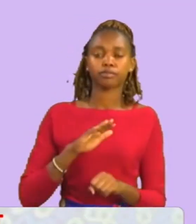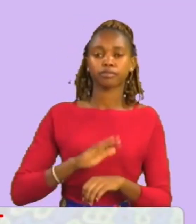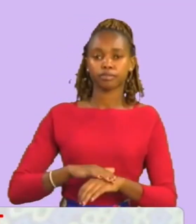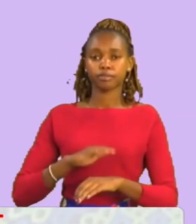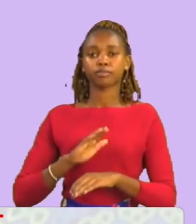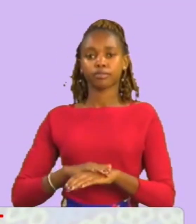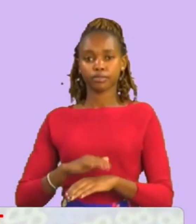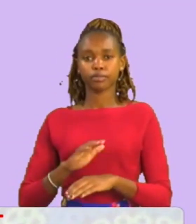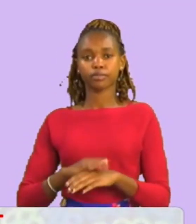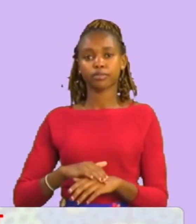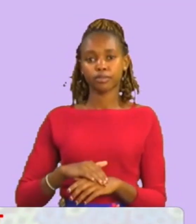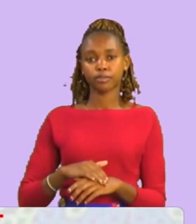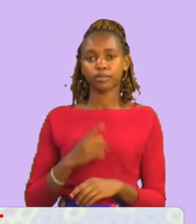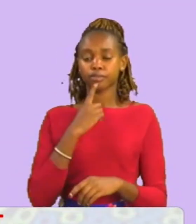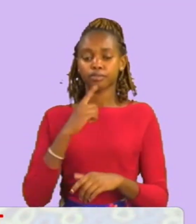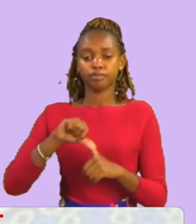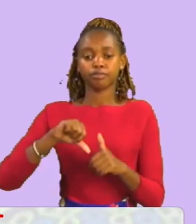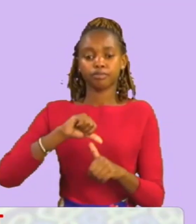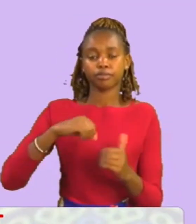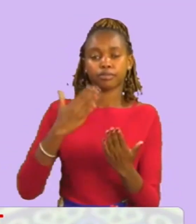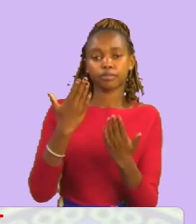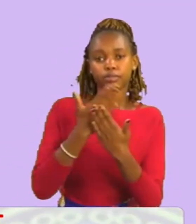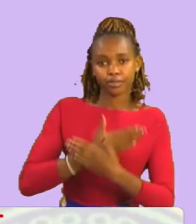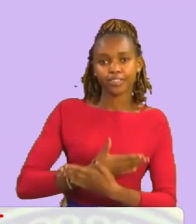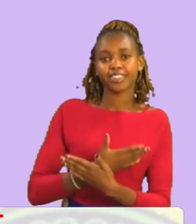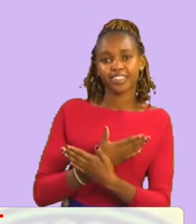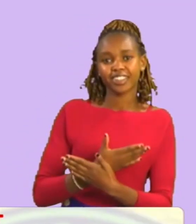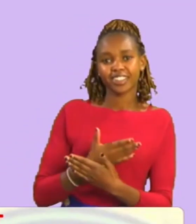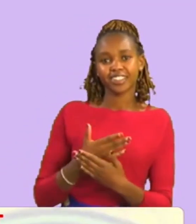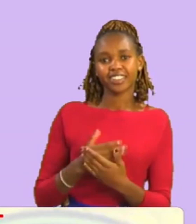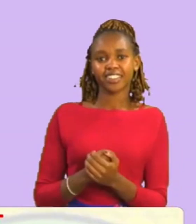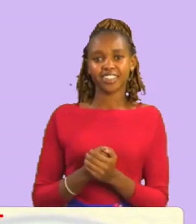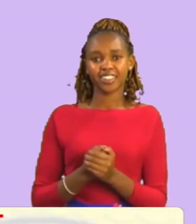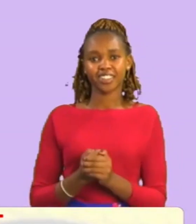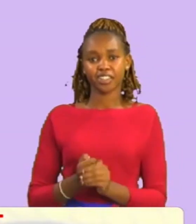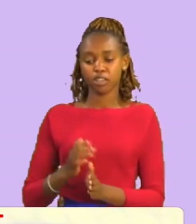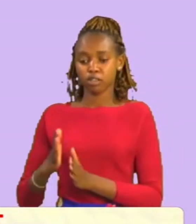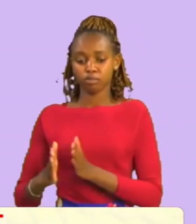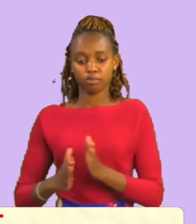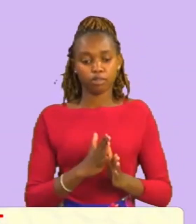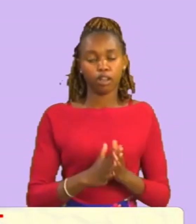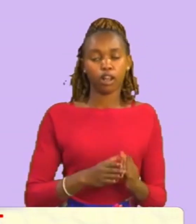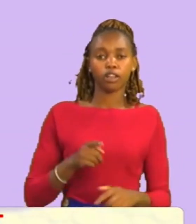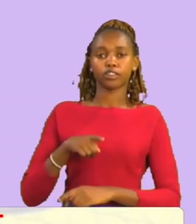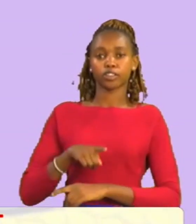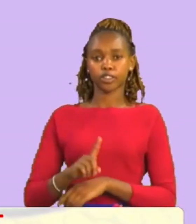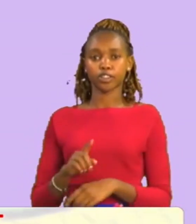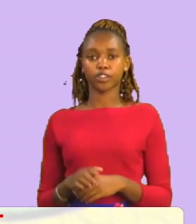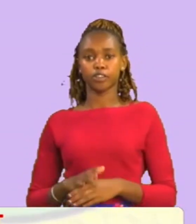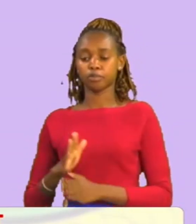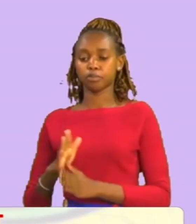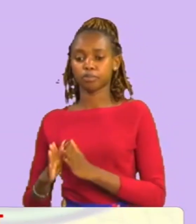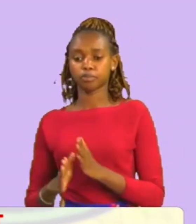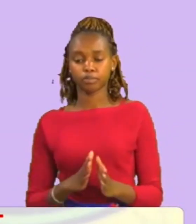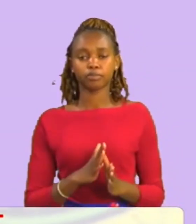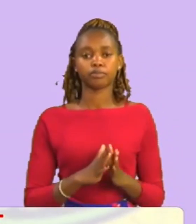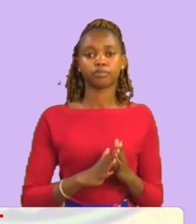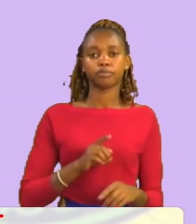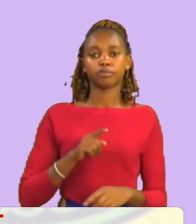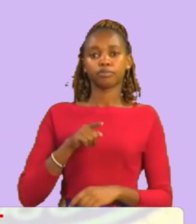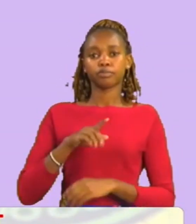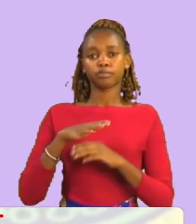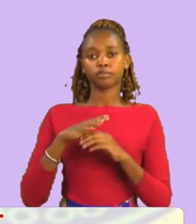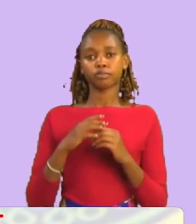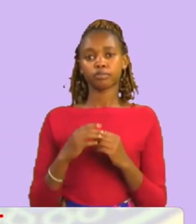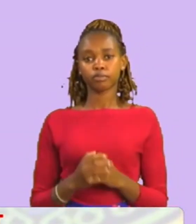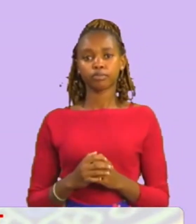about tonight. How about that? Getting yours in order. Paka vitu mtu wangu. Paka nyumba. Nyumba naona socks kwa jikoni. Umesema kuna